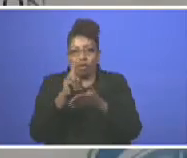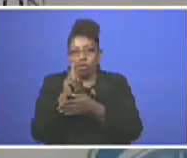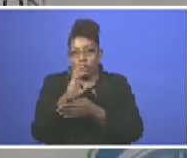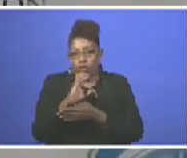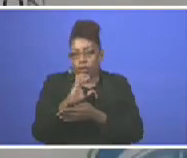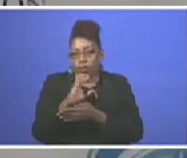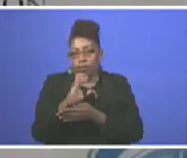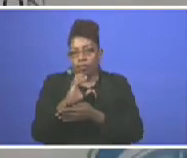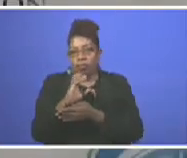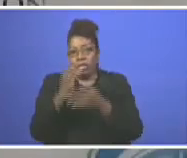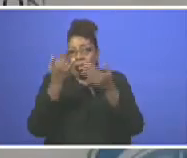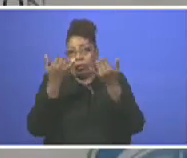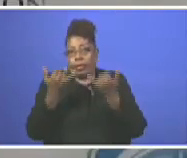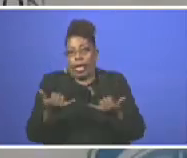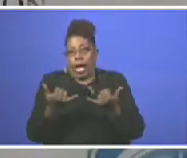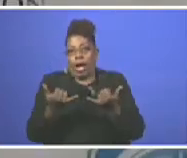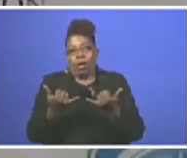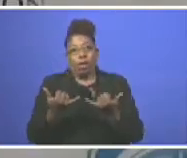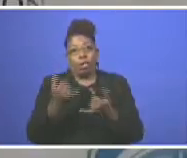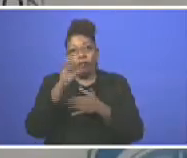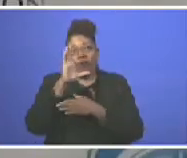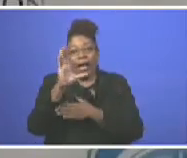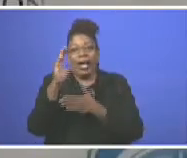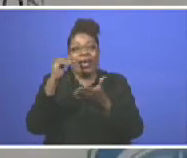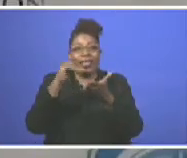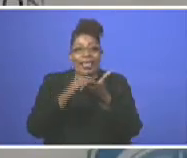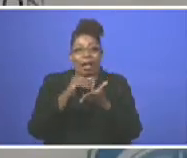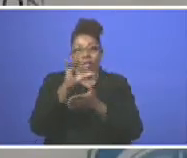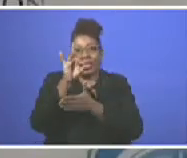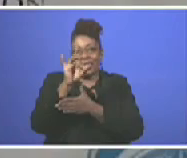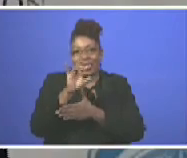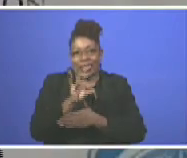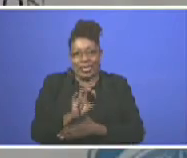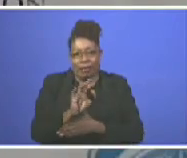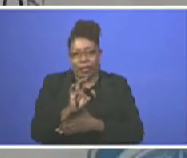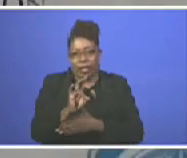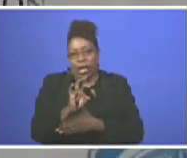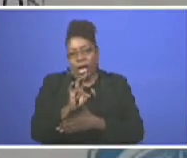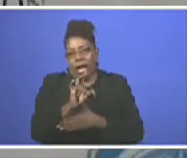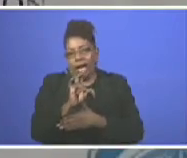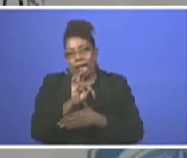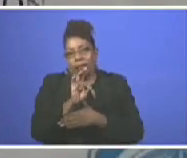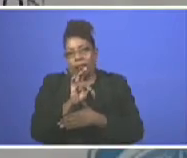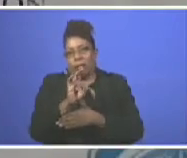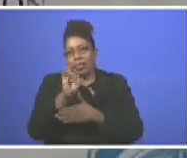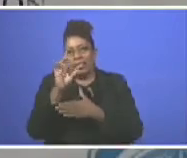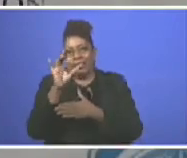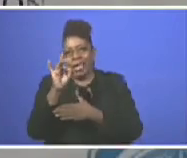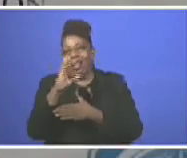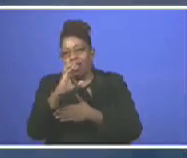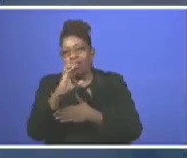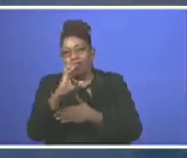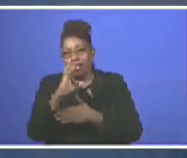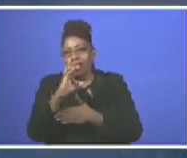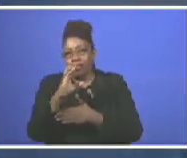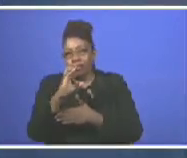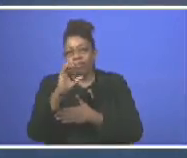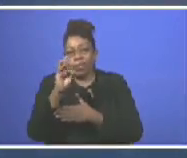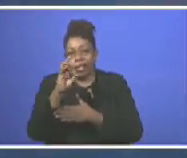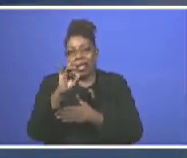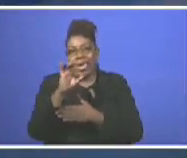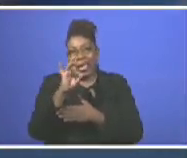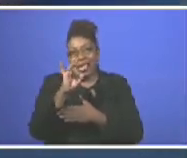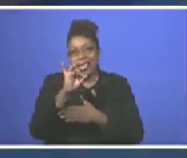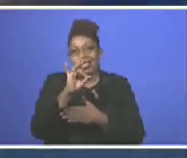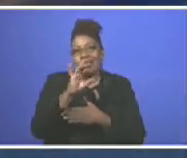4,200. Now it's 5,087. So we're looking at, let's say, about 800. 887 to